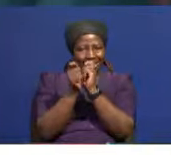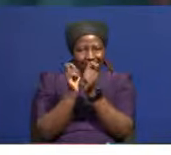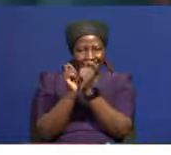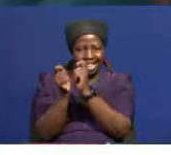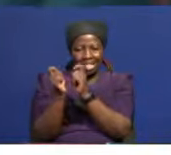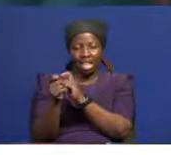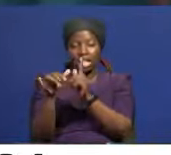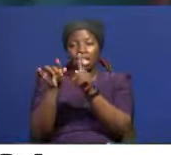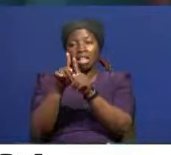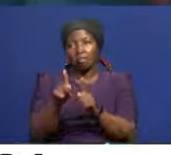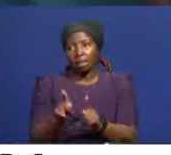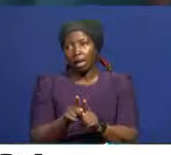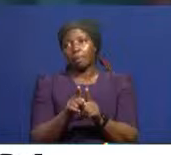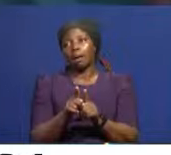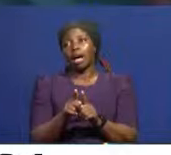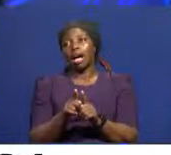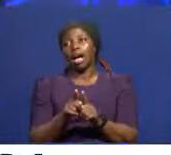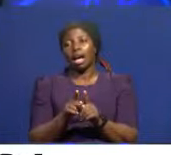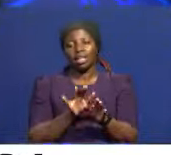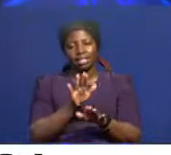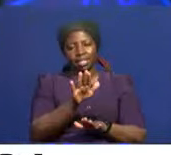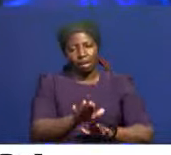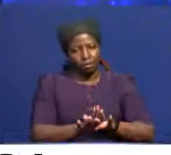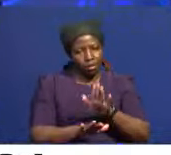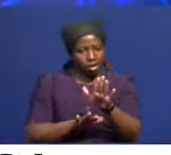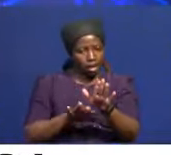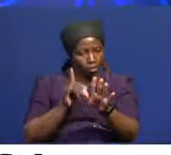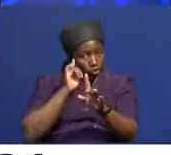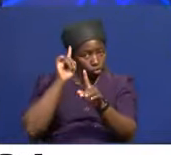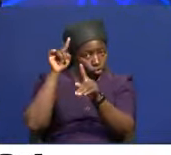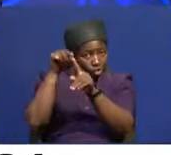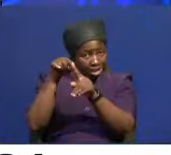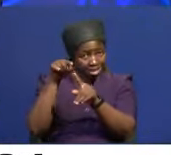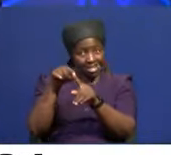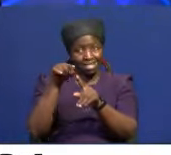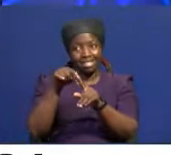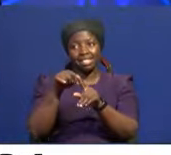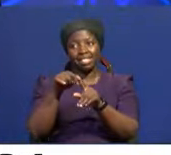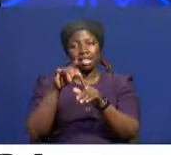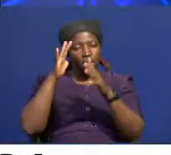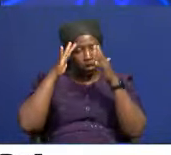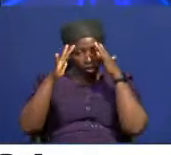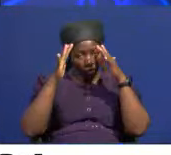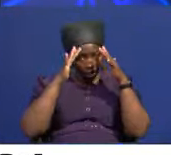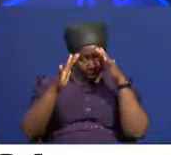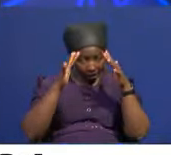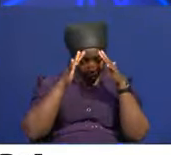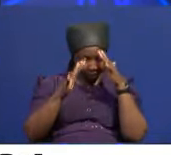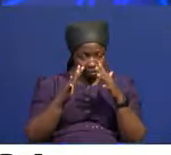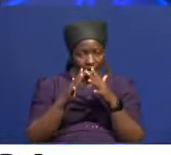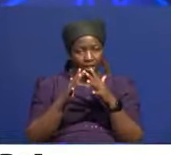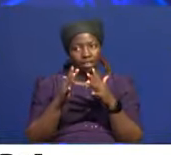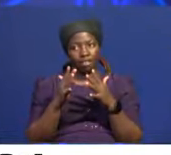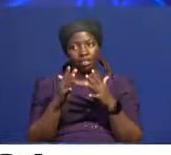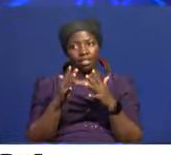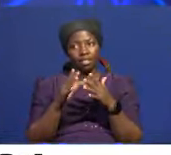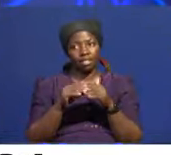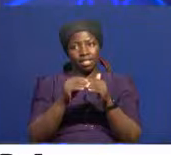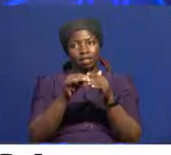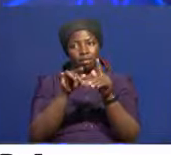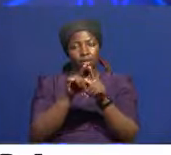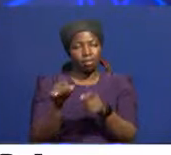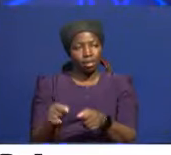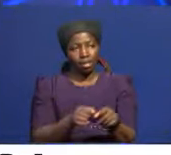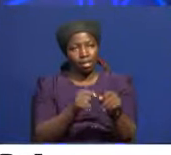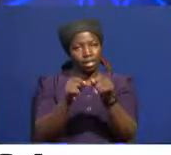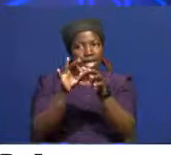and milestones on our journey towards innovative leadership and strategic global alliances that will